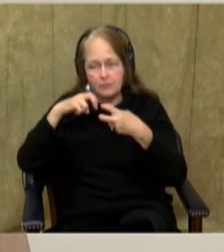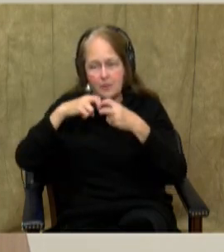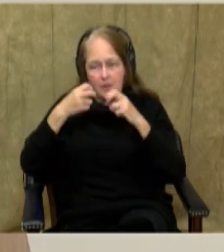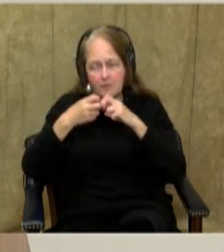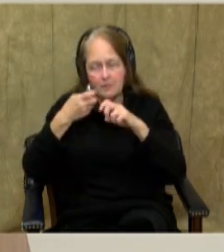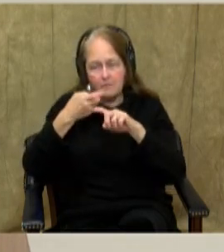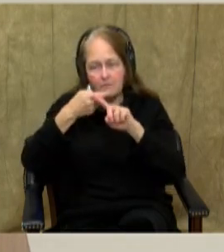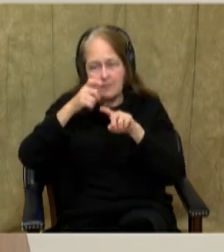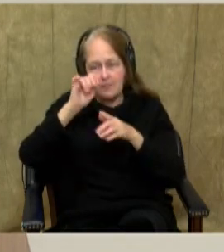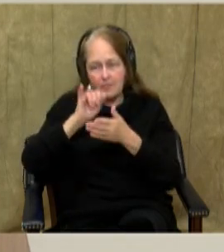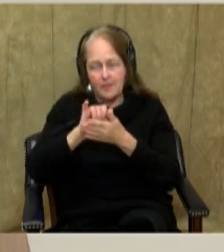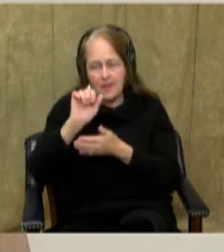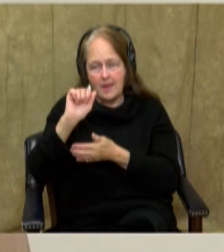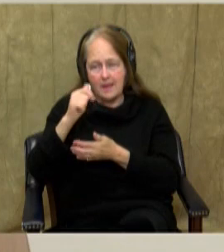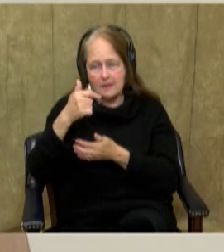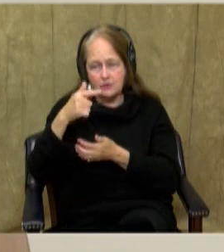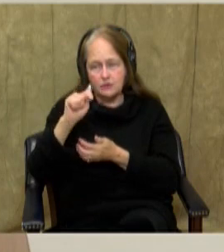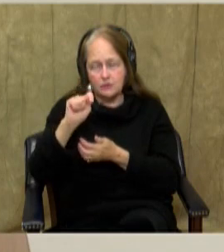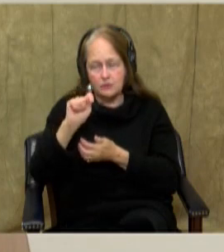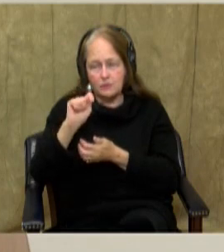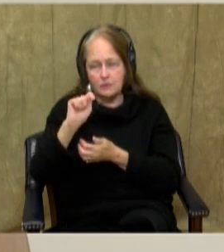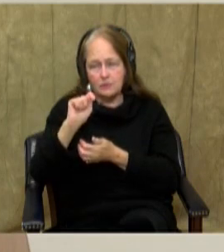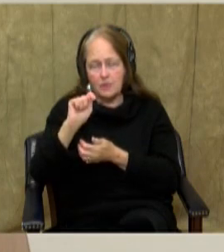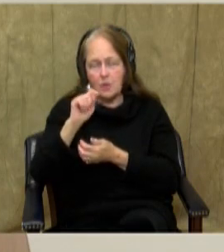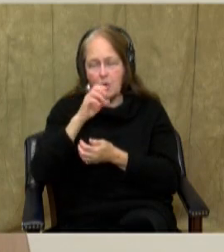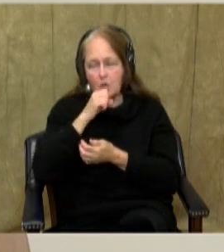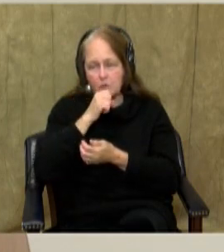So that was that.